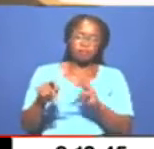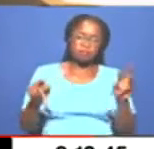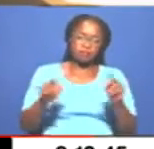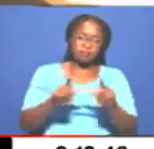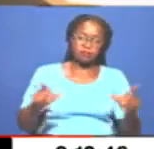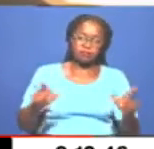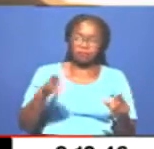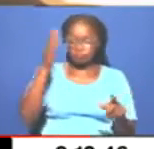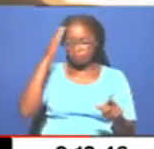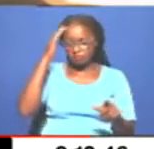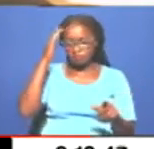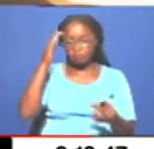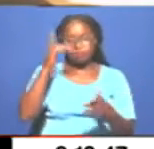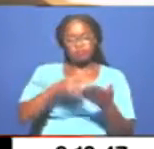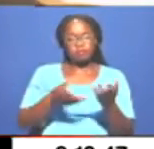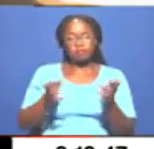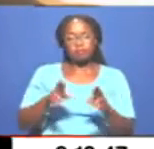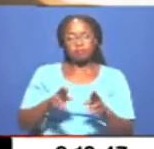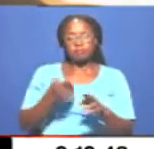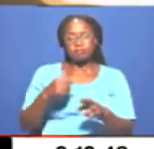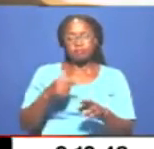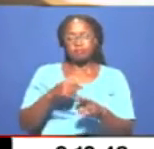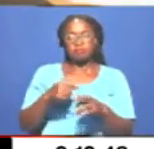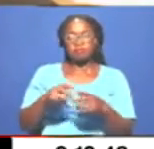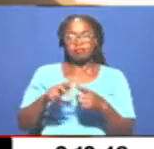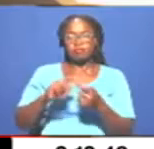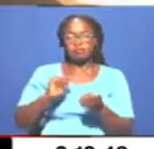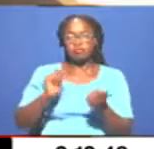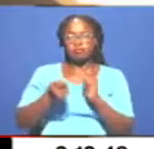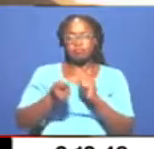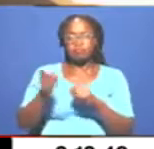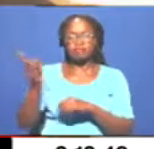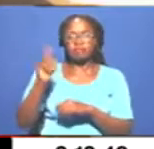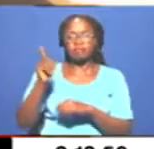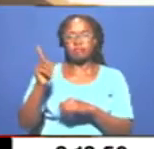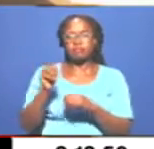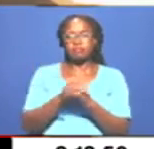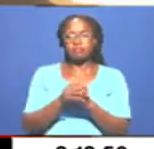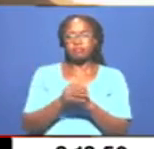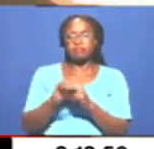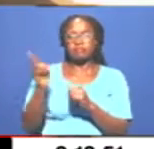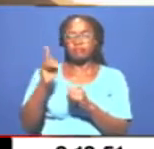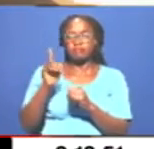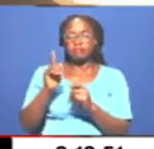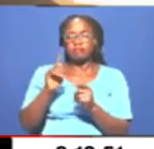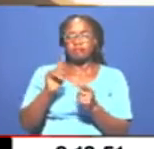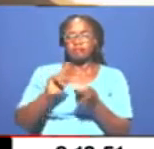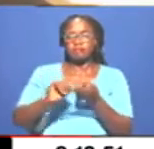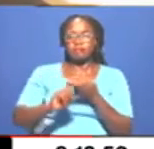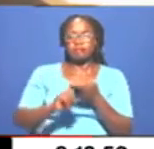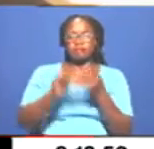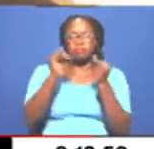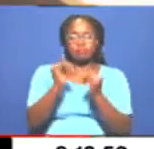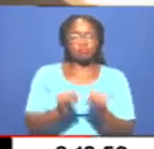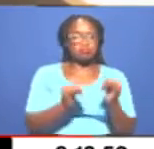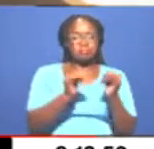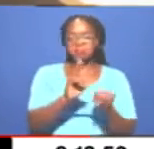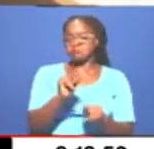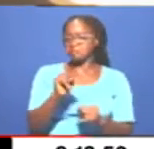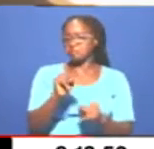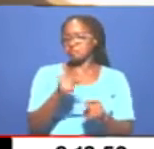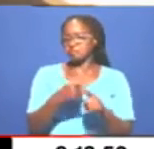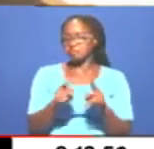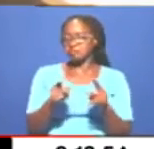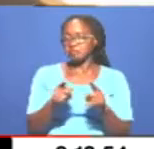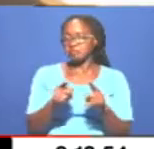takes for us to fix Nairobi. And Nairobi cannot be fixed by an individual. Nairobi will be fixed by